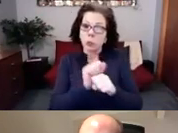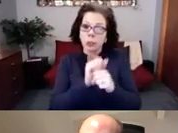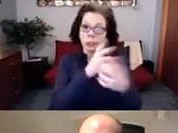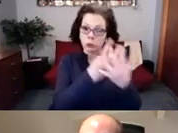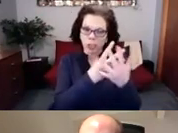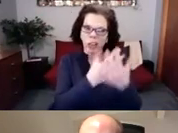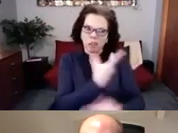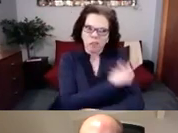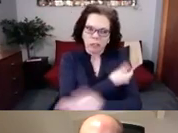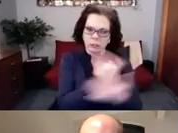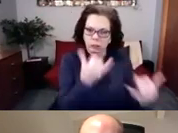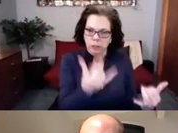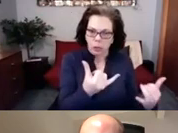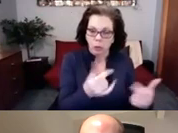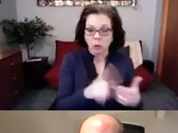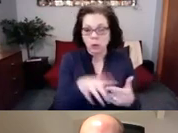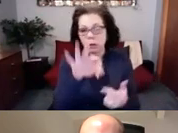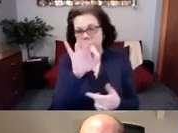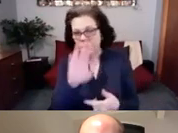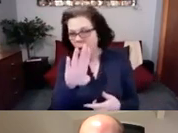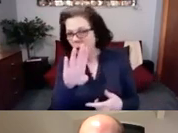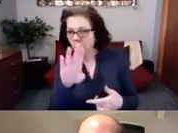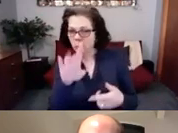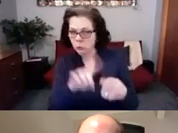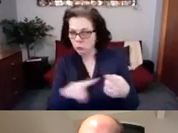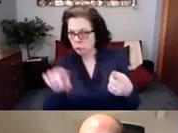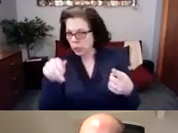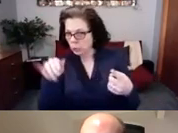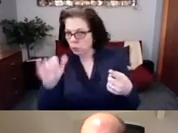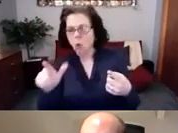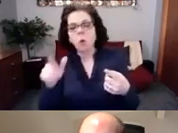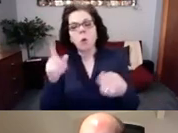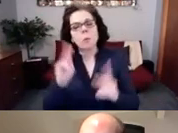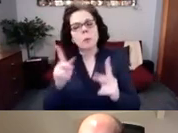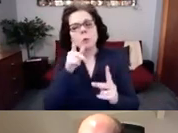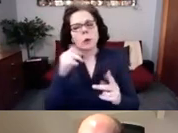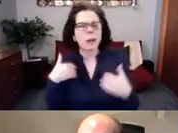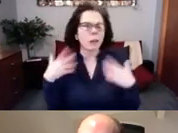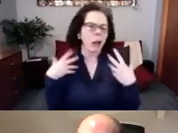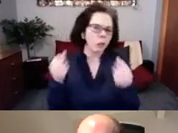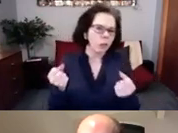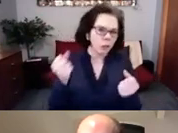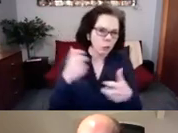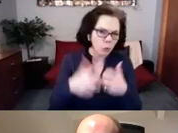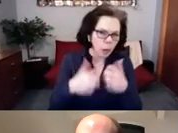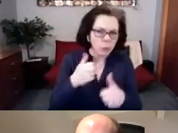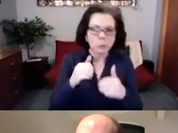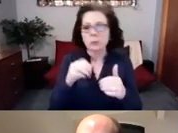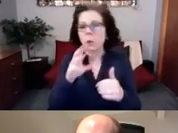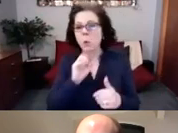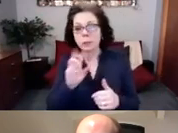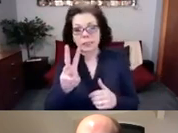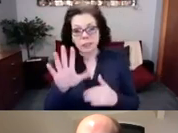early February through April, those with underlying health problems and those over 65